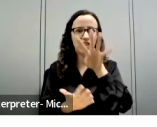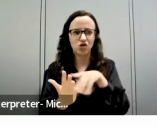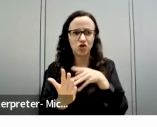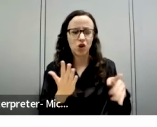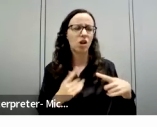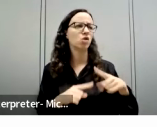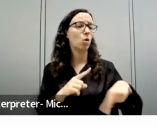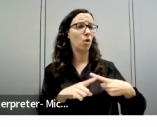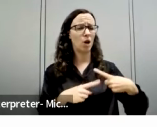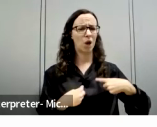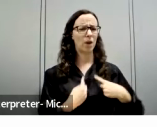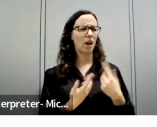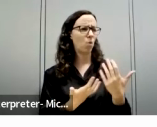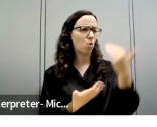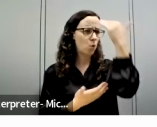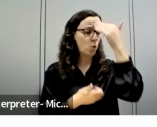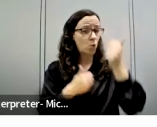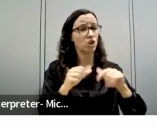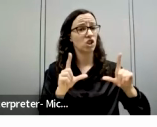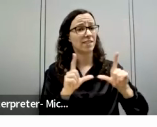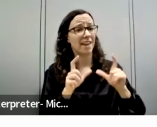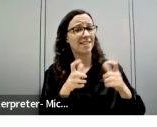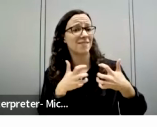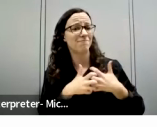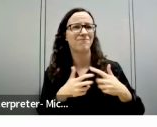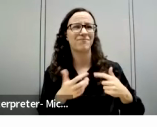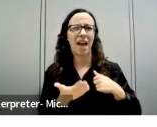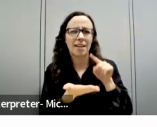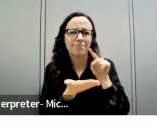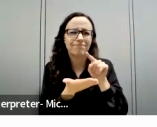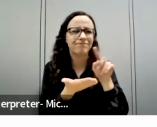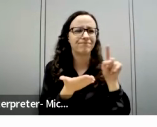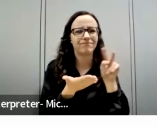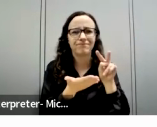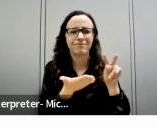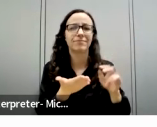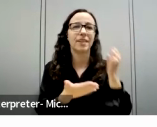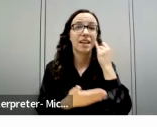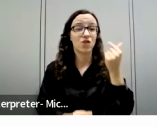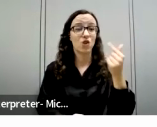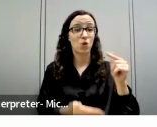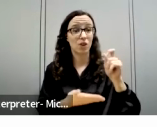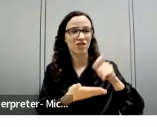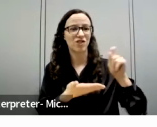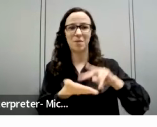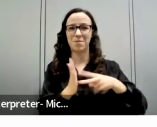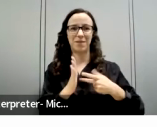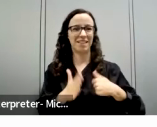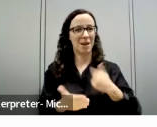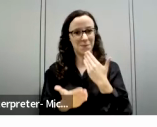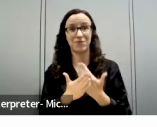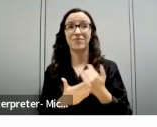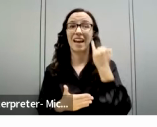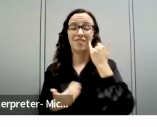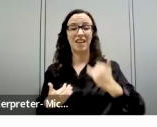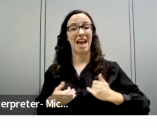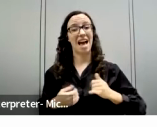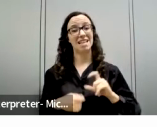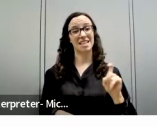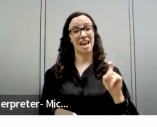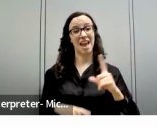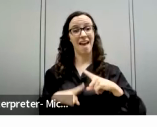licenses are compatible, I just cross-reference, and if it has the little green check mark, then I know I'm good to go. If it has the X, so like